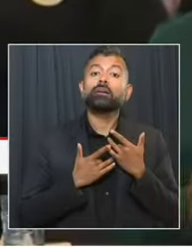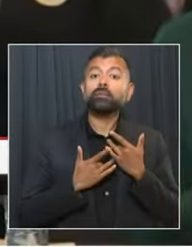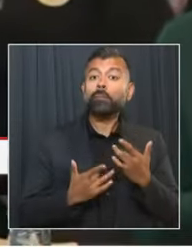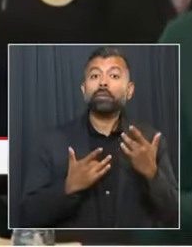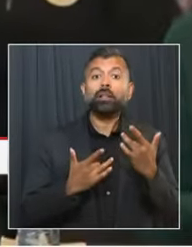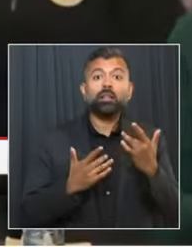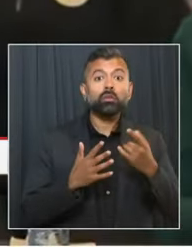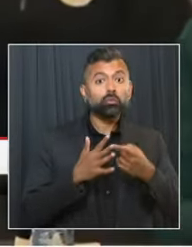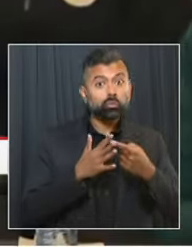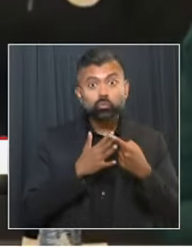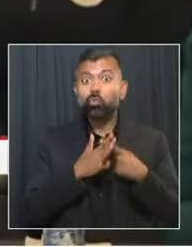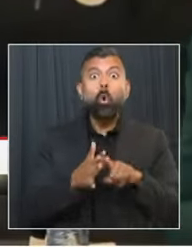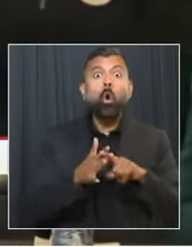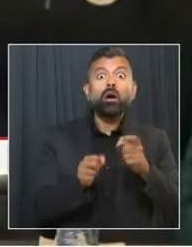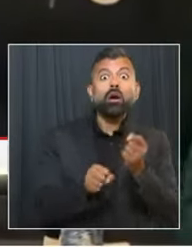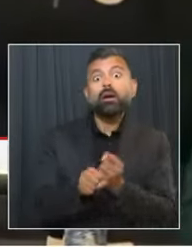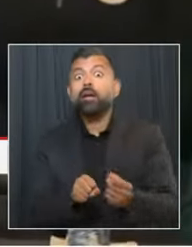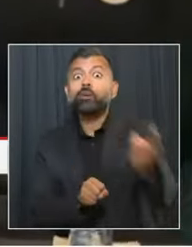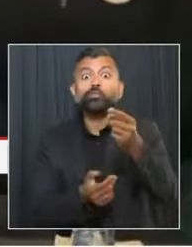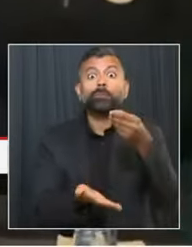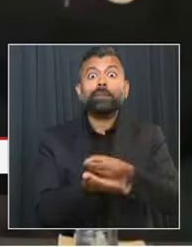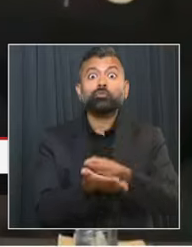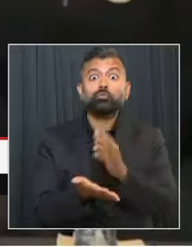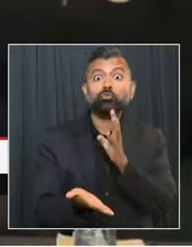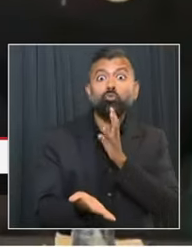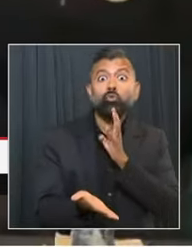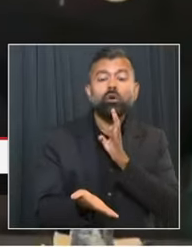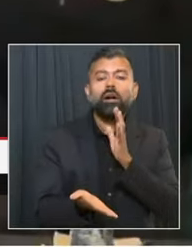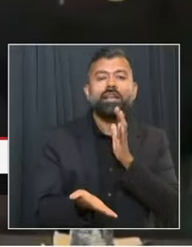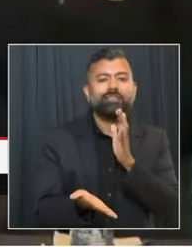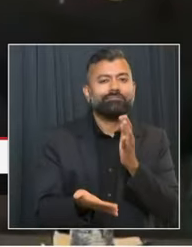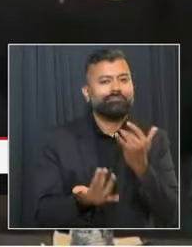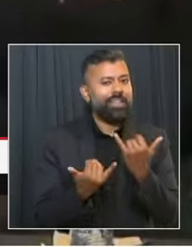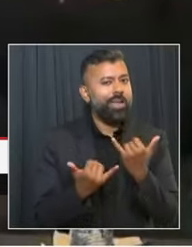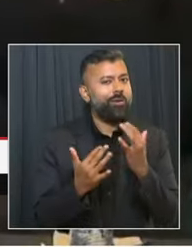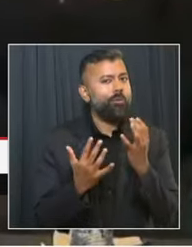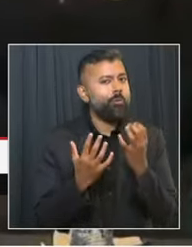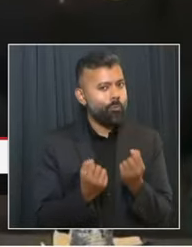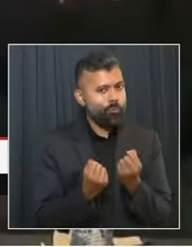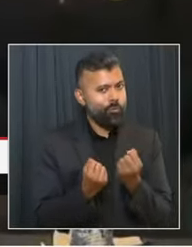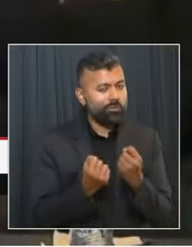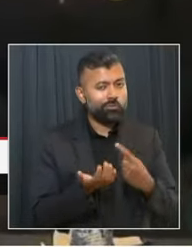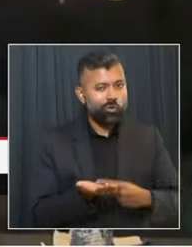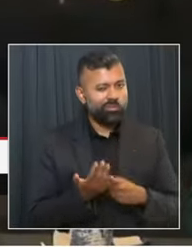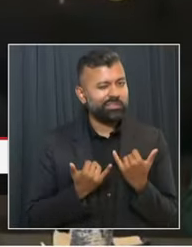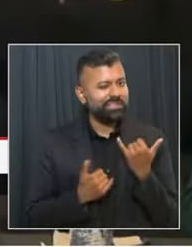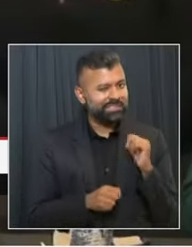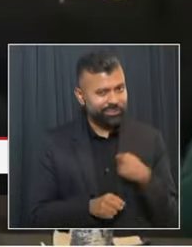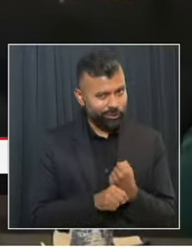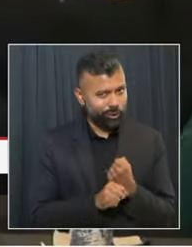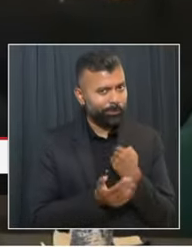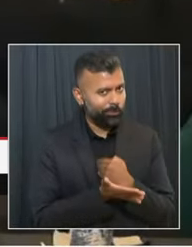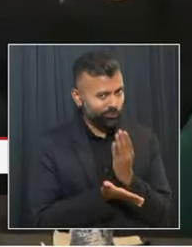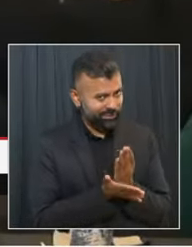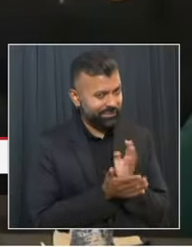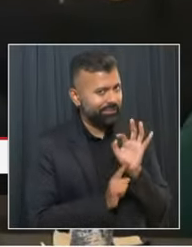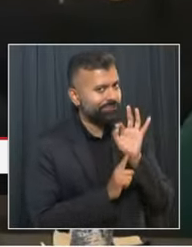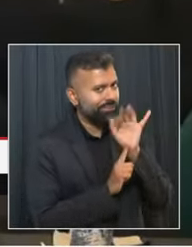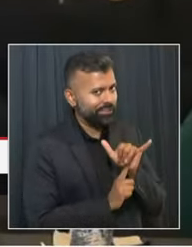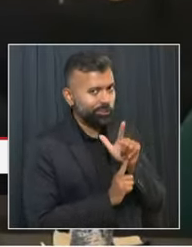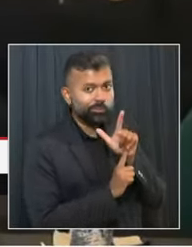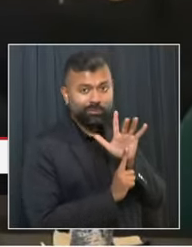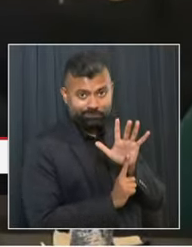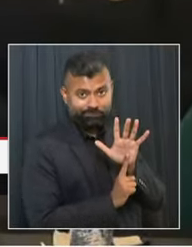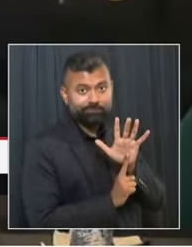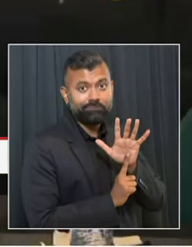got through the 25 supplemental. The very important thing to keep in mind is that there's more than one benchmark we had to really comply with. The one